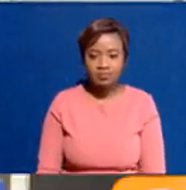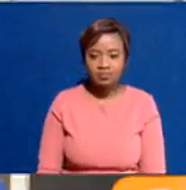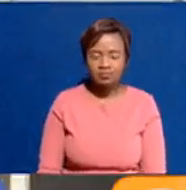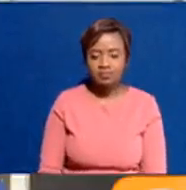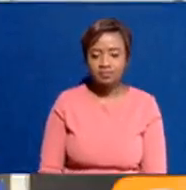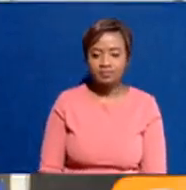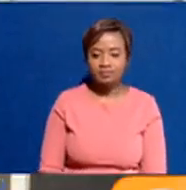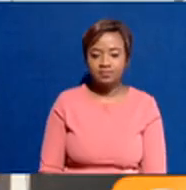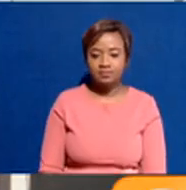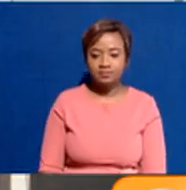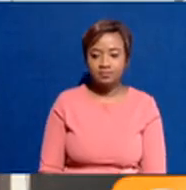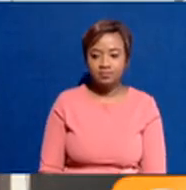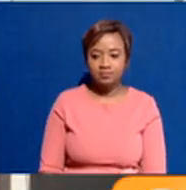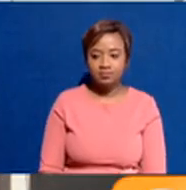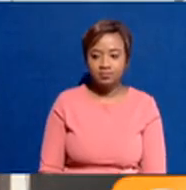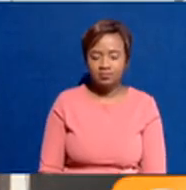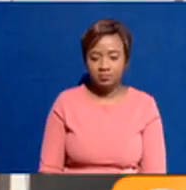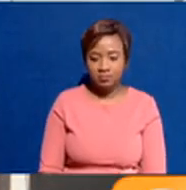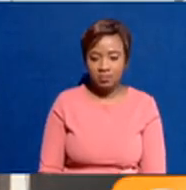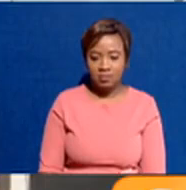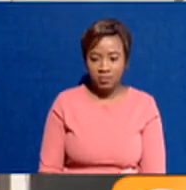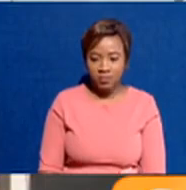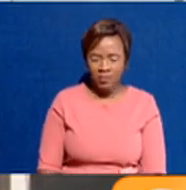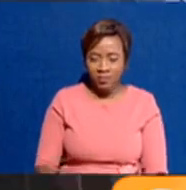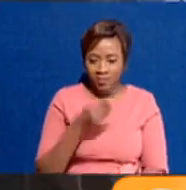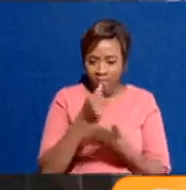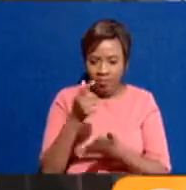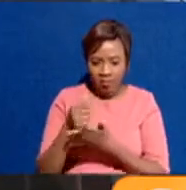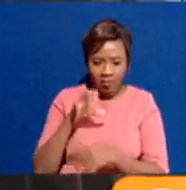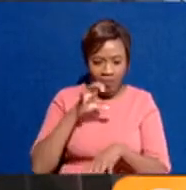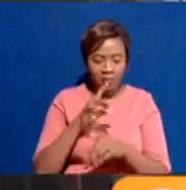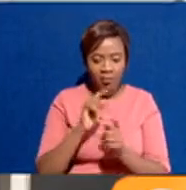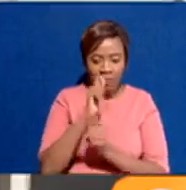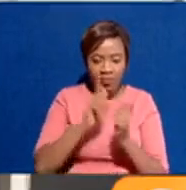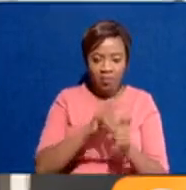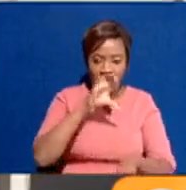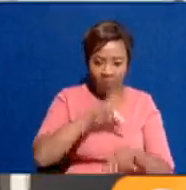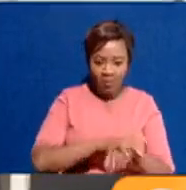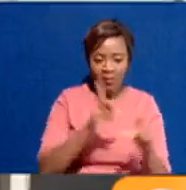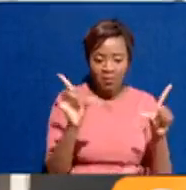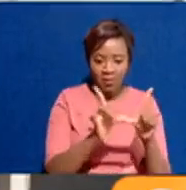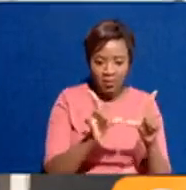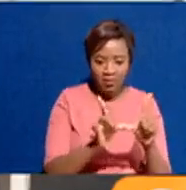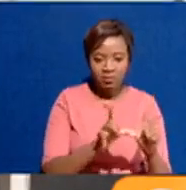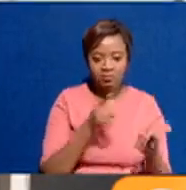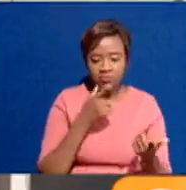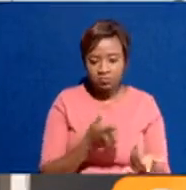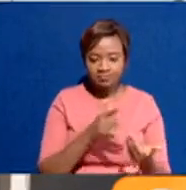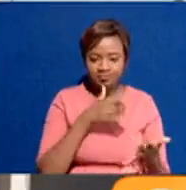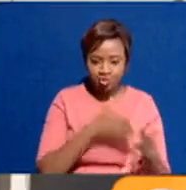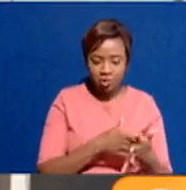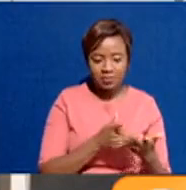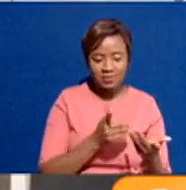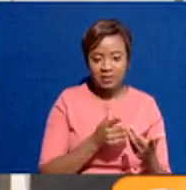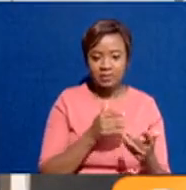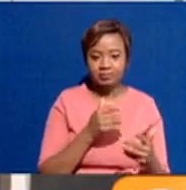There were one or two hitches, especially on acquisition of permits. Once they are installed, the beams that have been